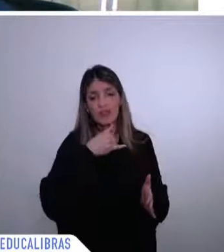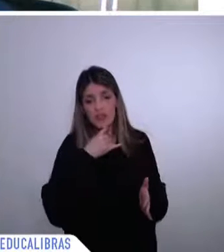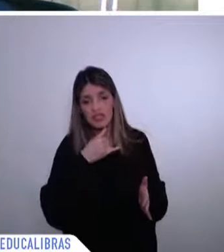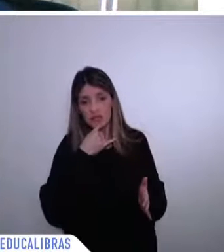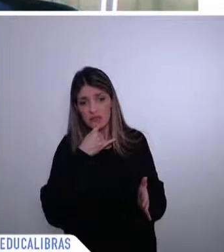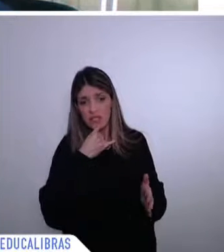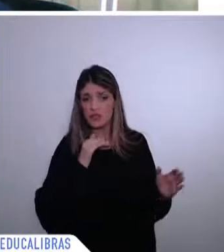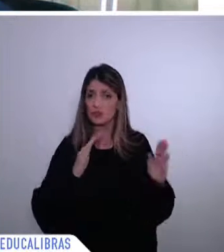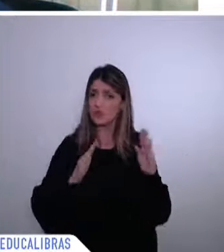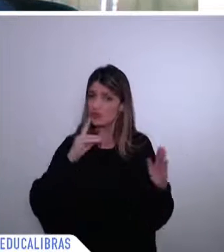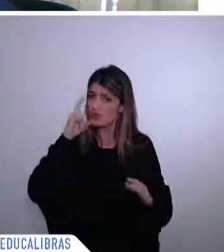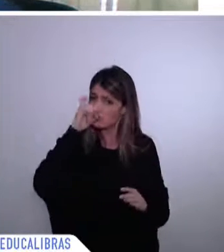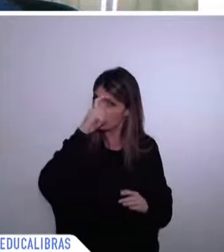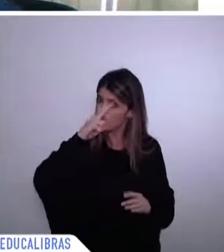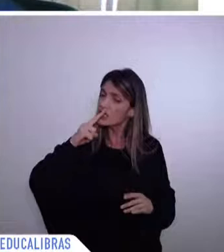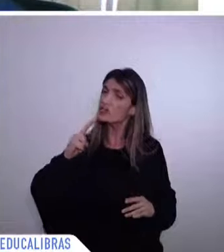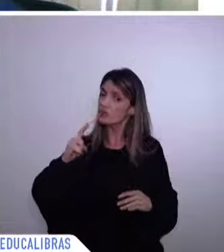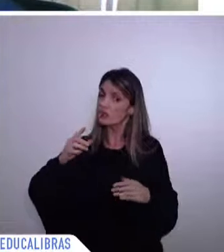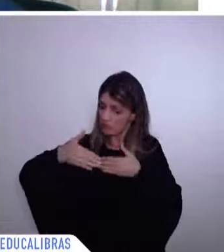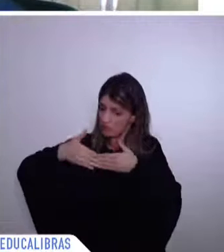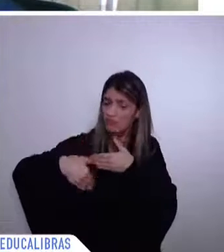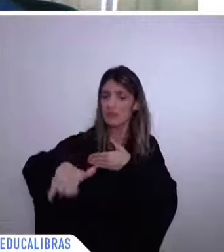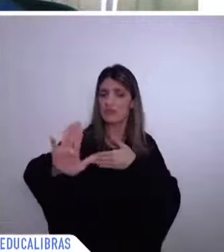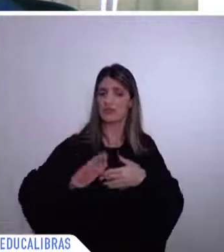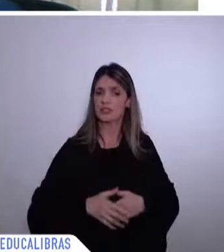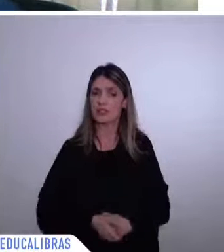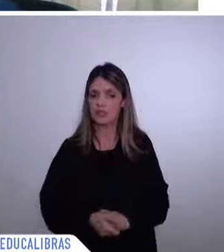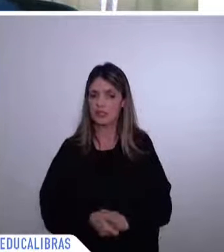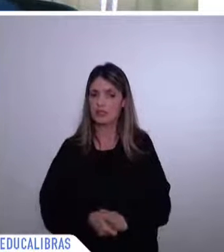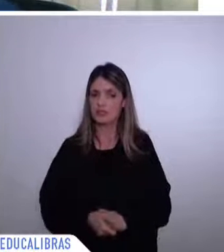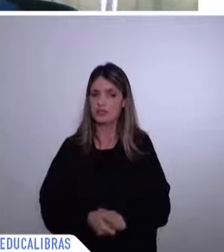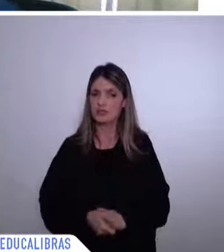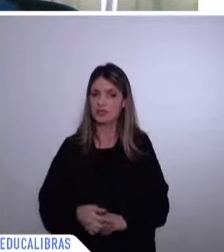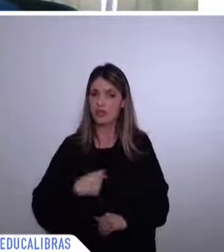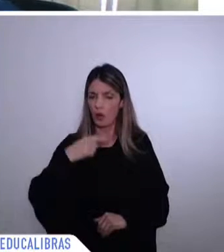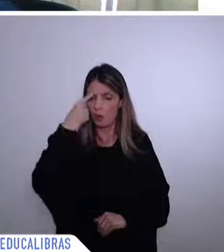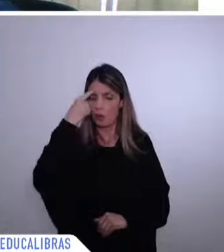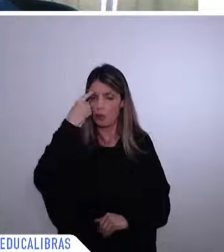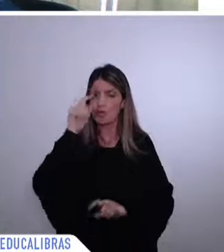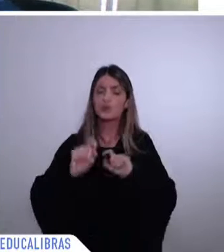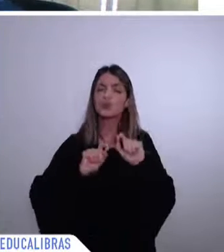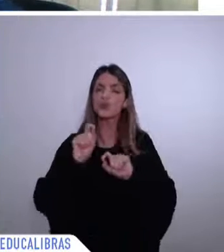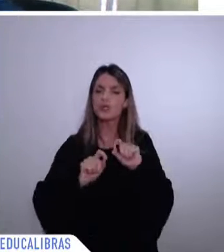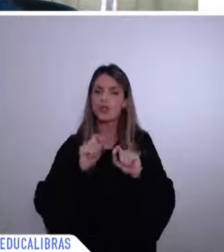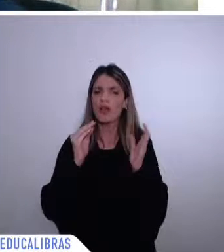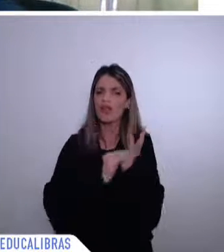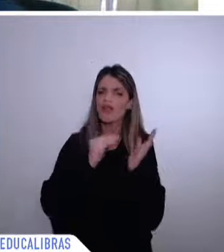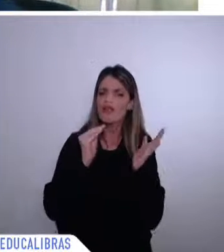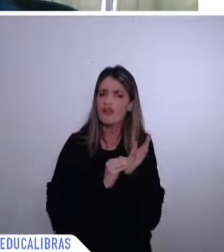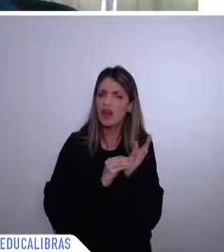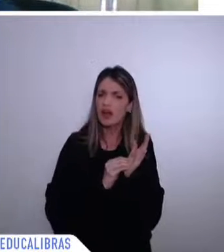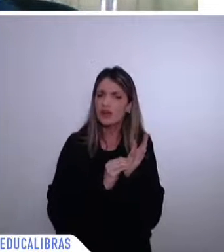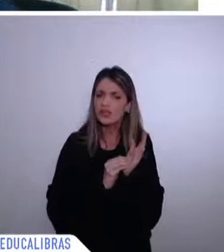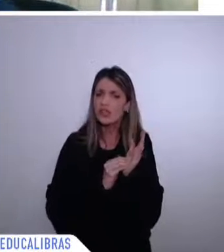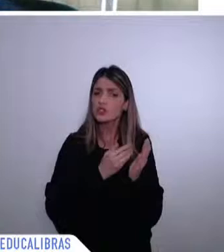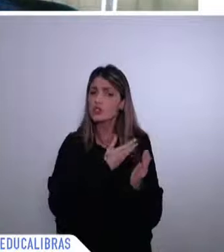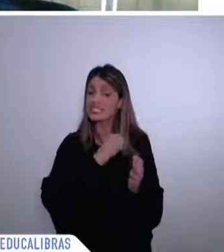awareness and education and everything to face that, we're going to have tough times ahead of us. And this is something